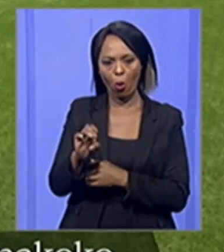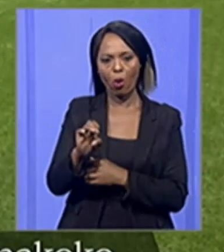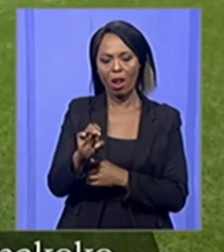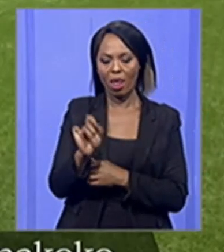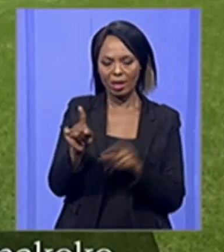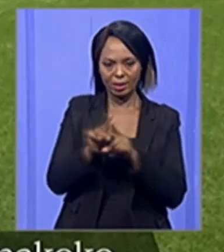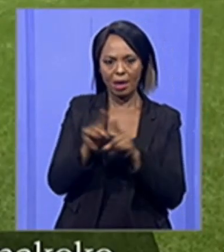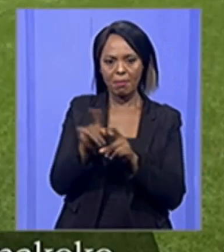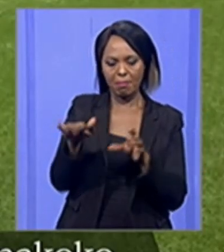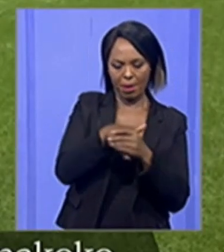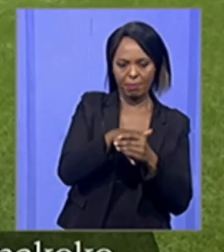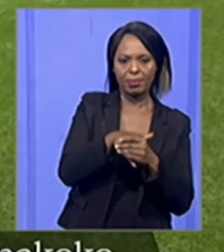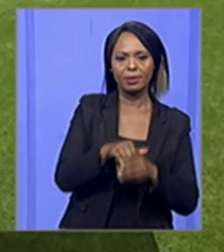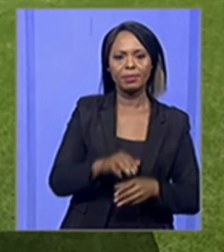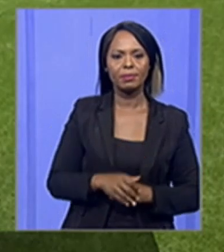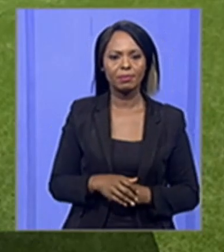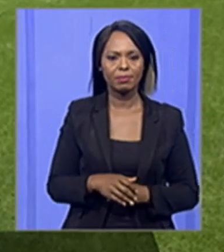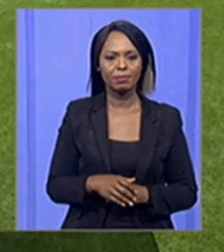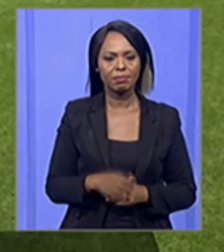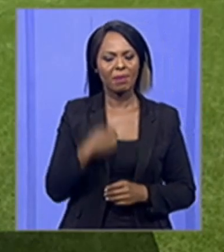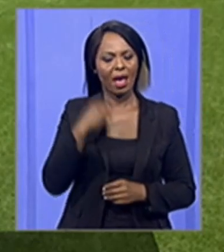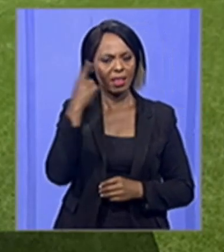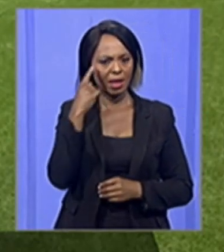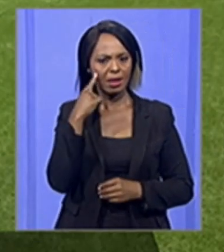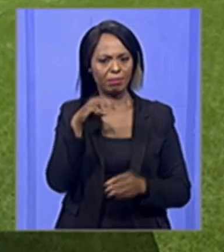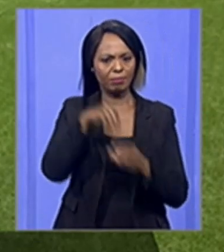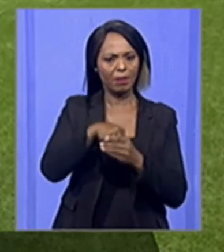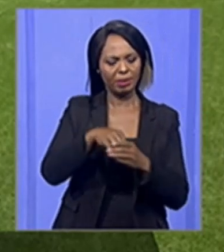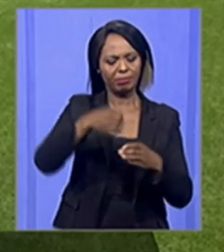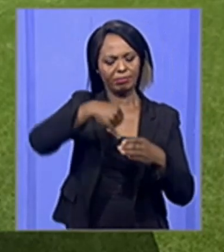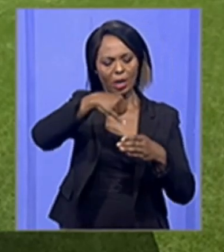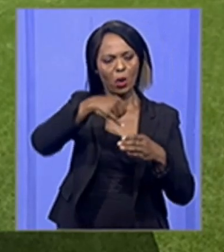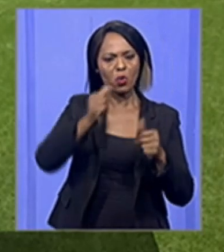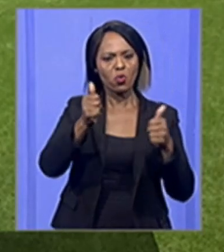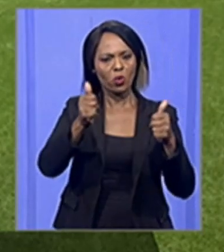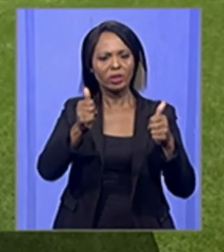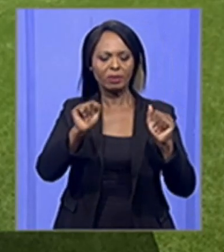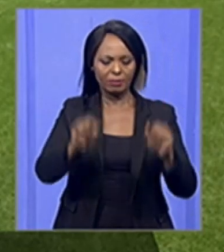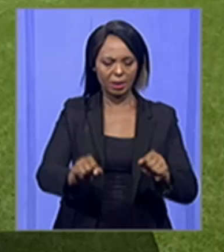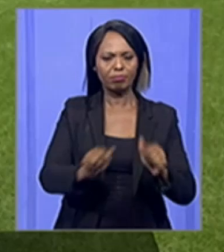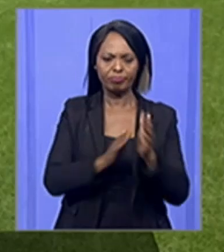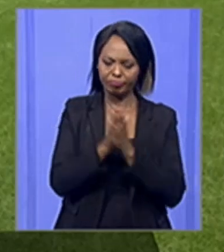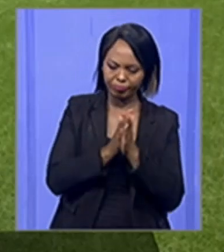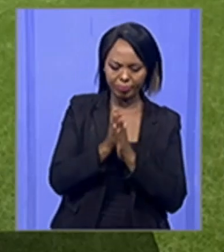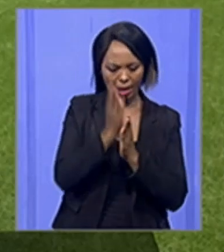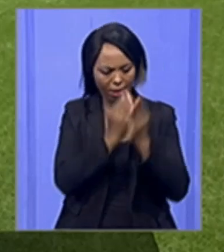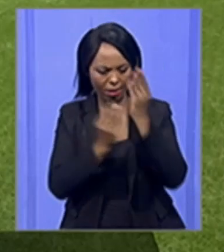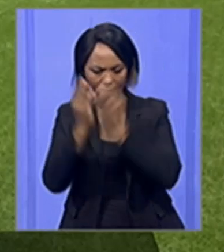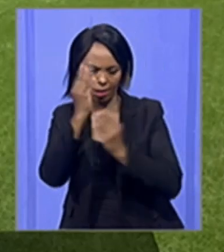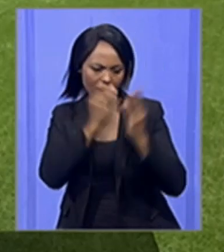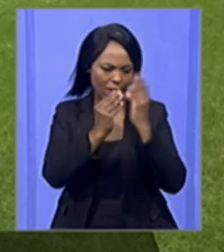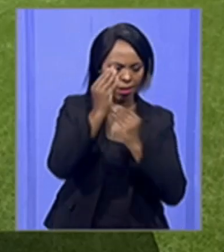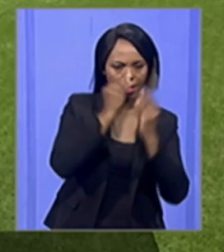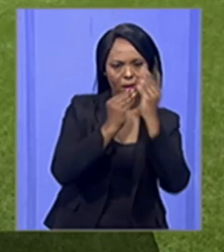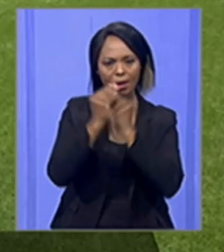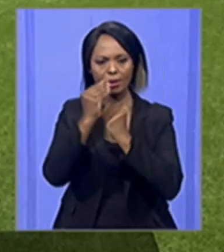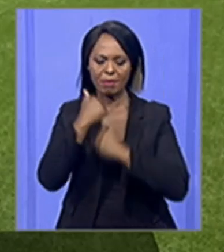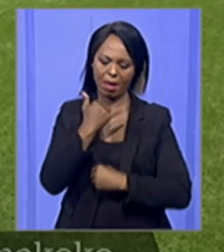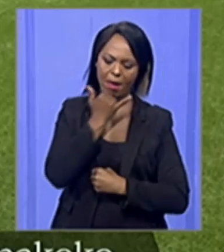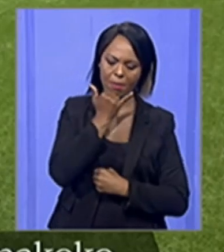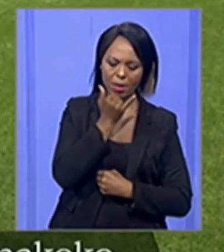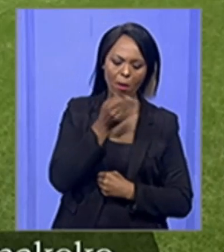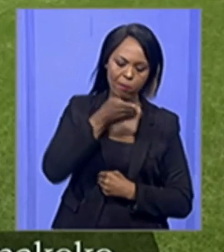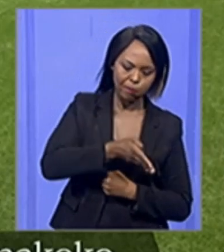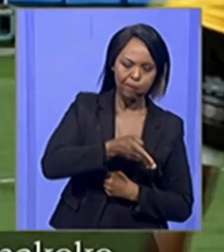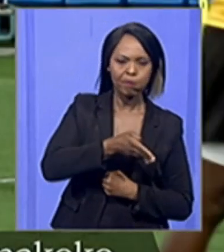the intensity is good. I'm keeping up with the intensity, so I'm very happy to be here and